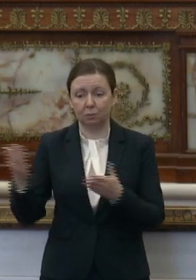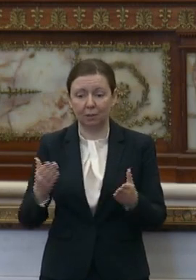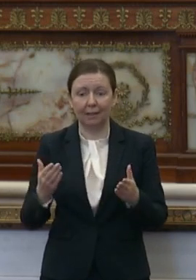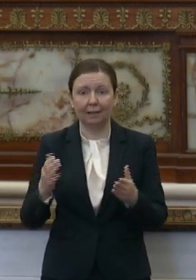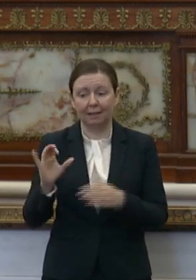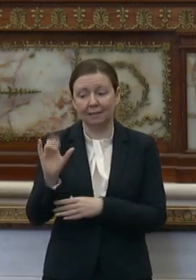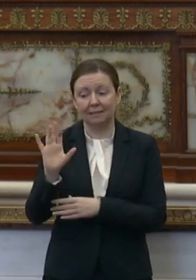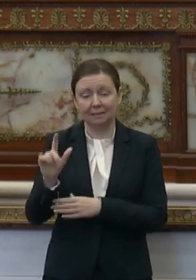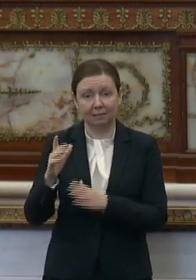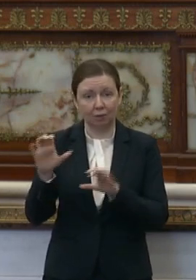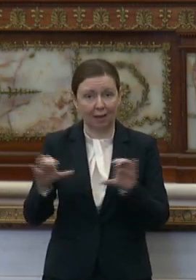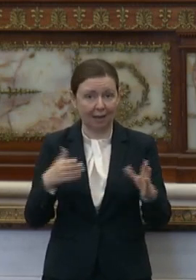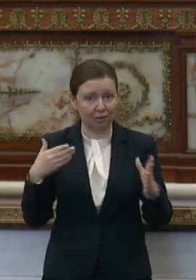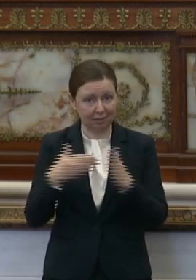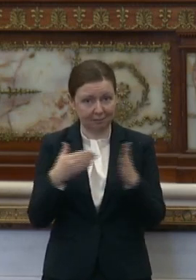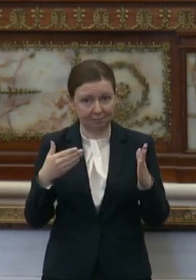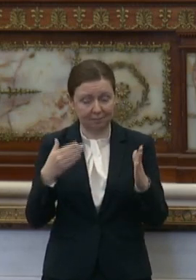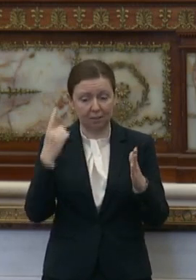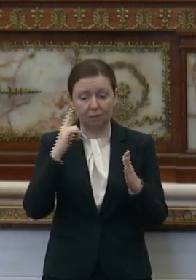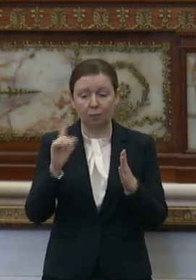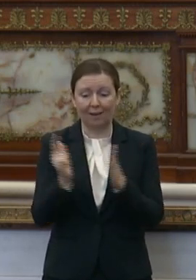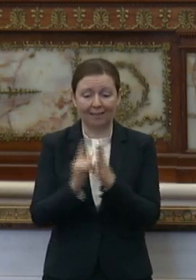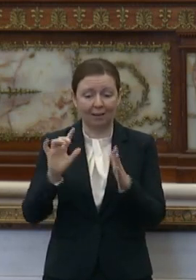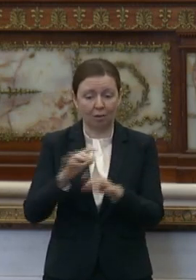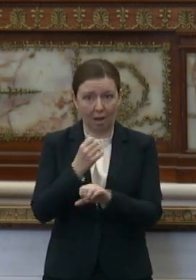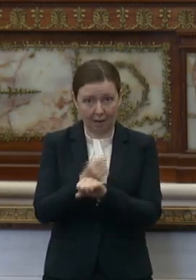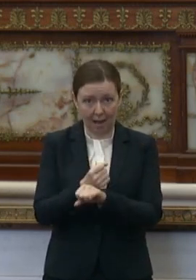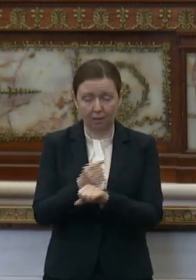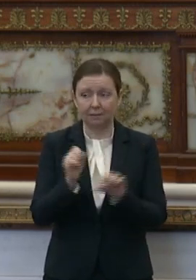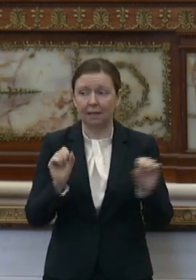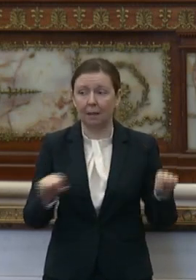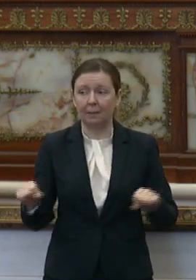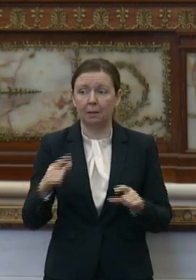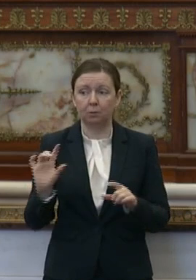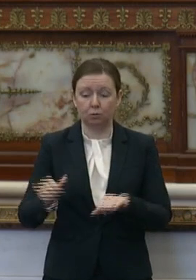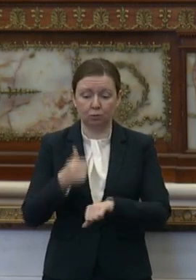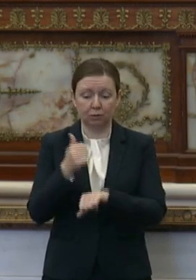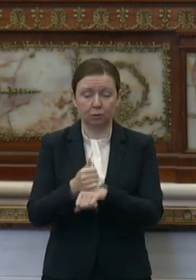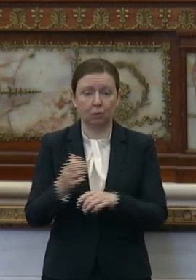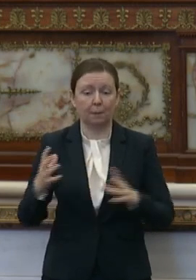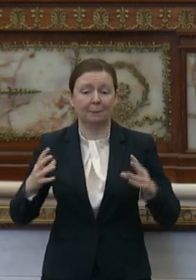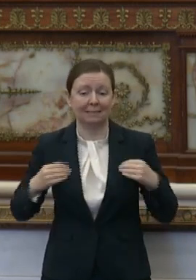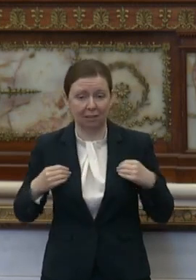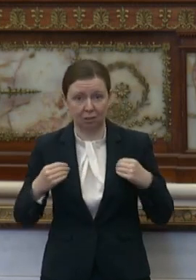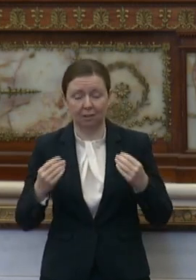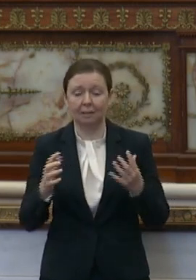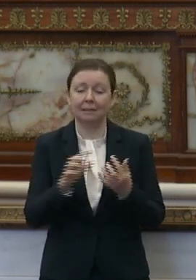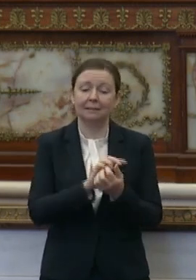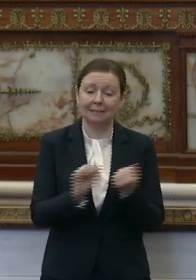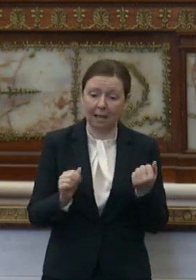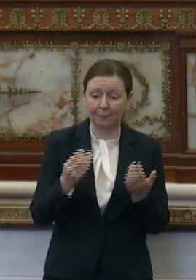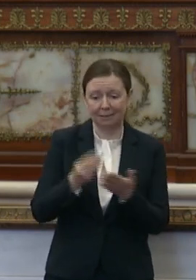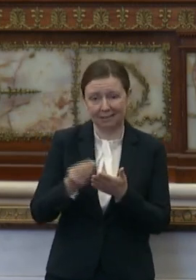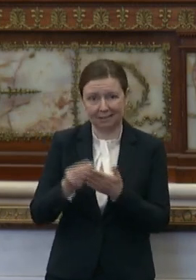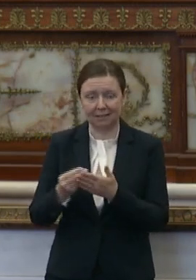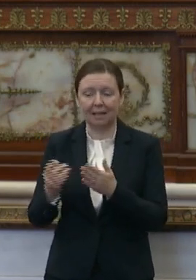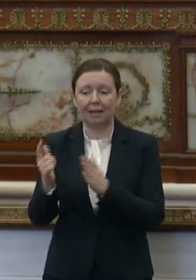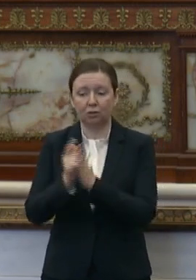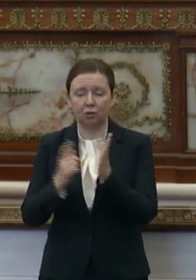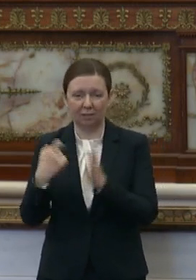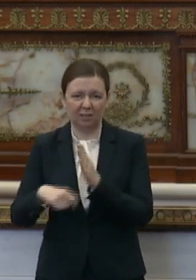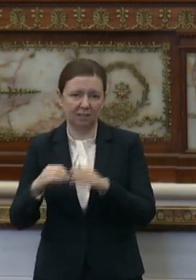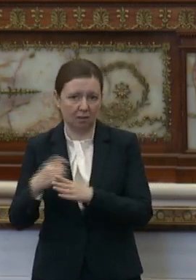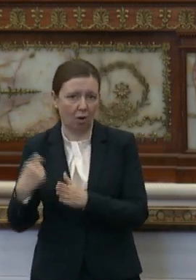action for illegal lockouts and be able to restore possession, damages, and attorney's fees and